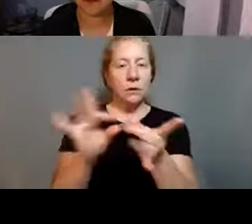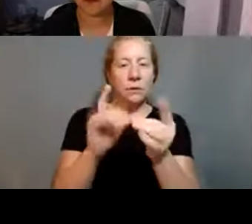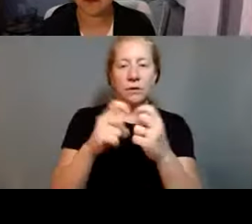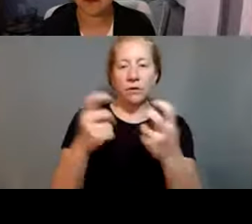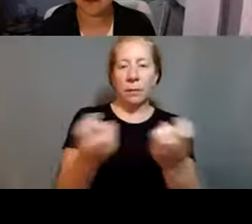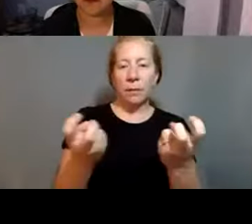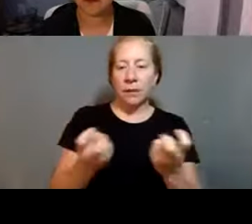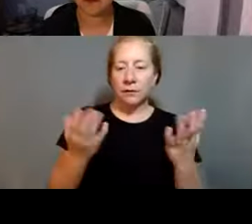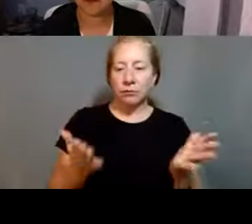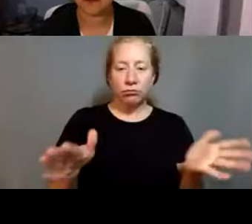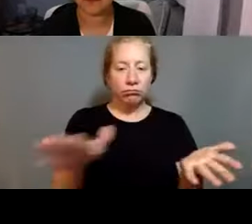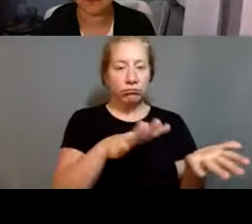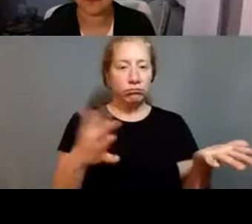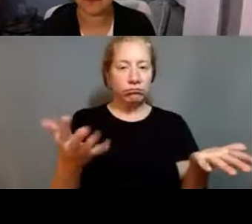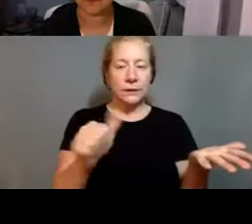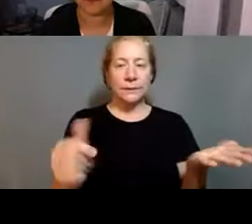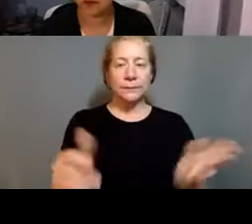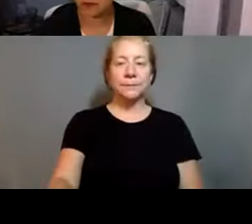panelists?